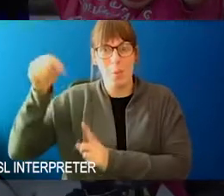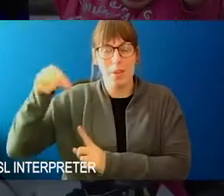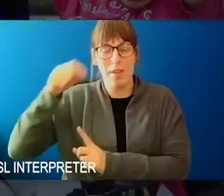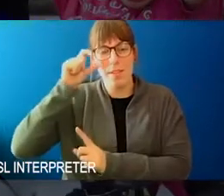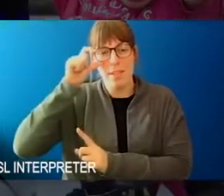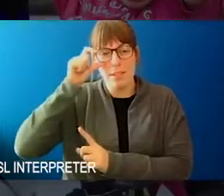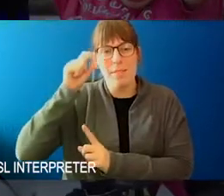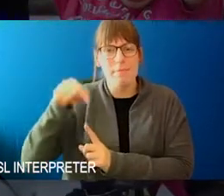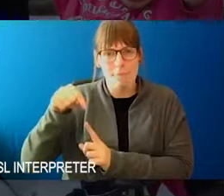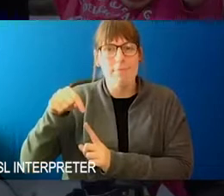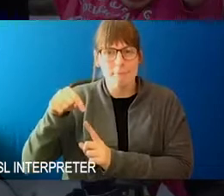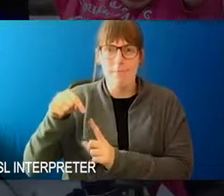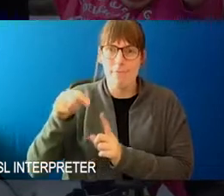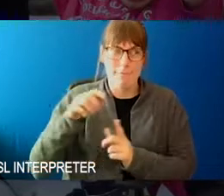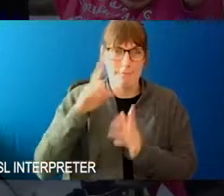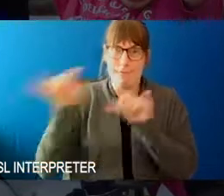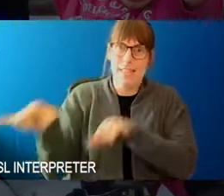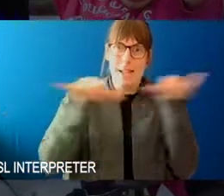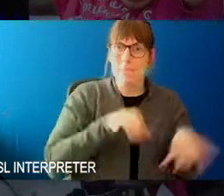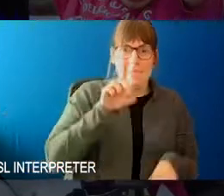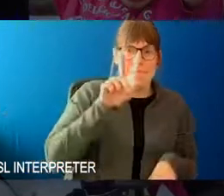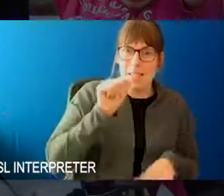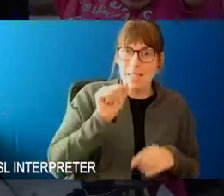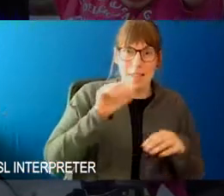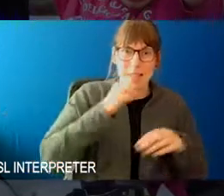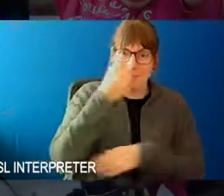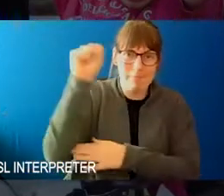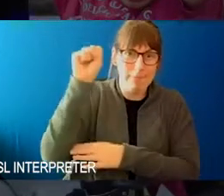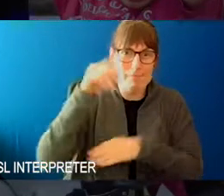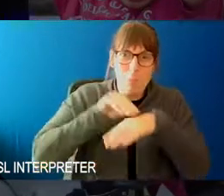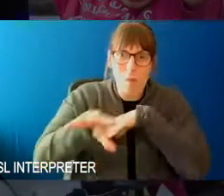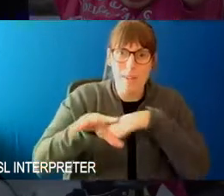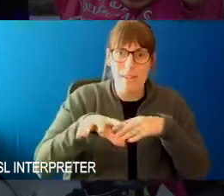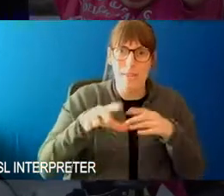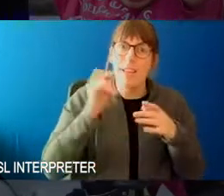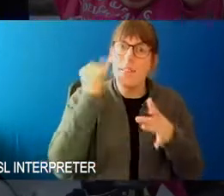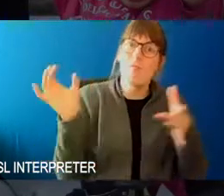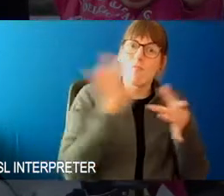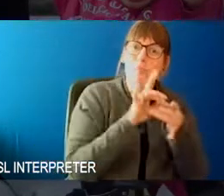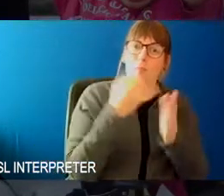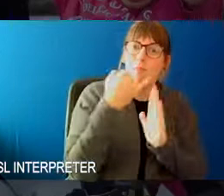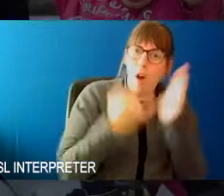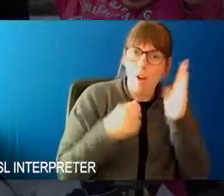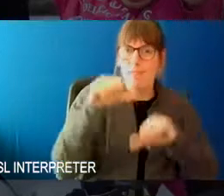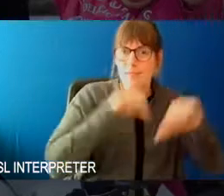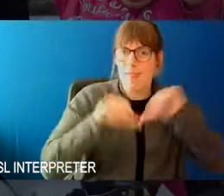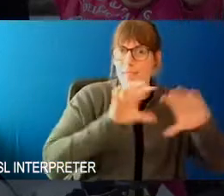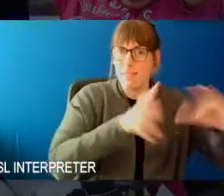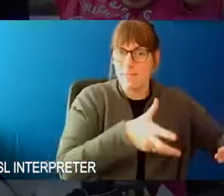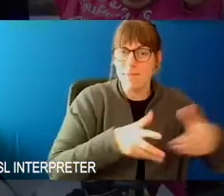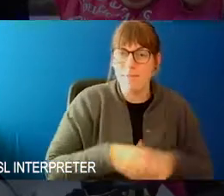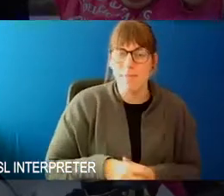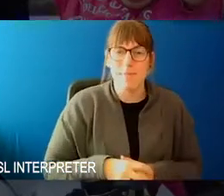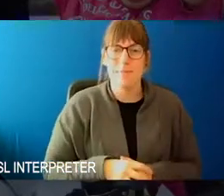And they are an example of what is waiting for the disability movement in designing itself with the art and